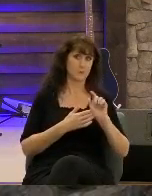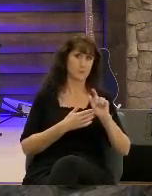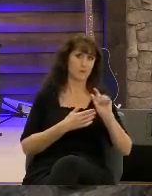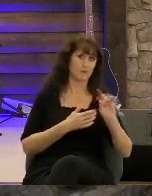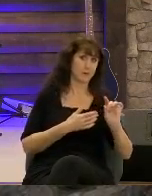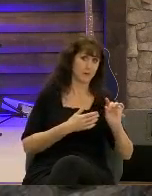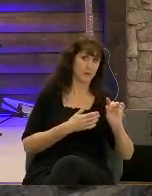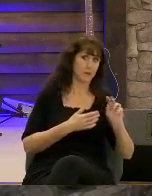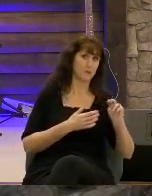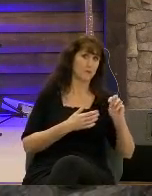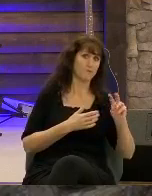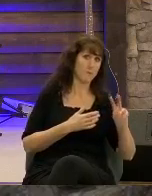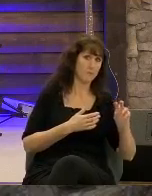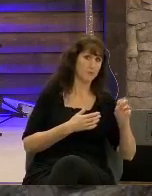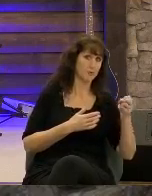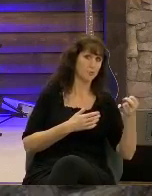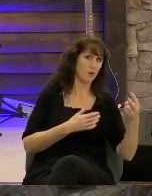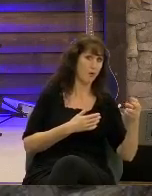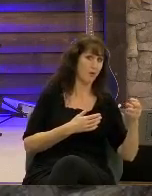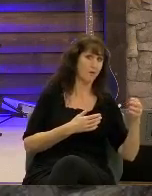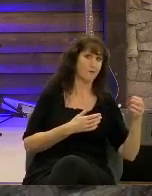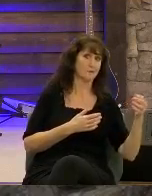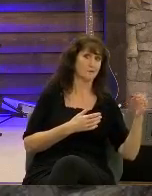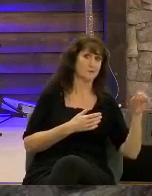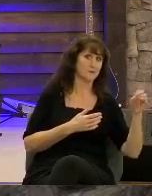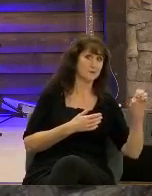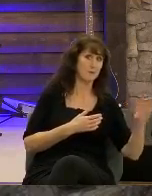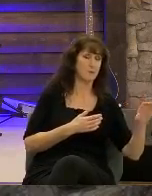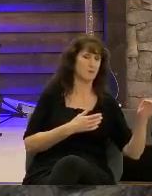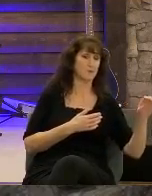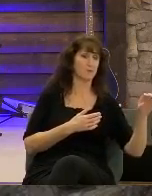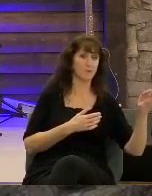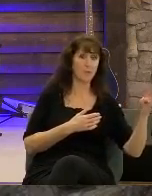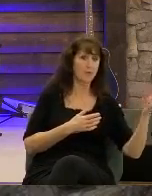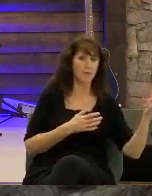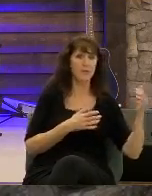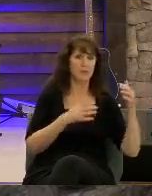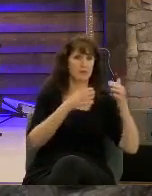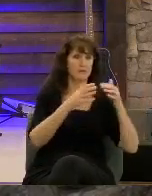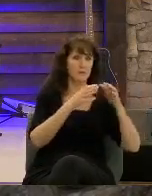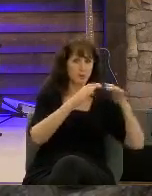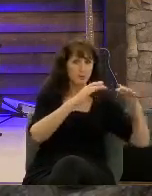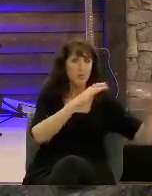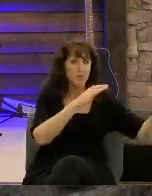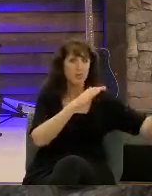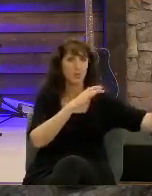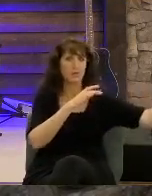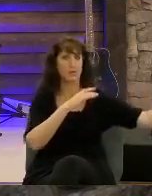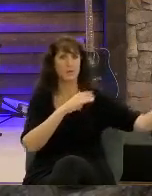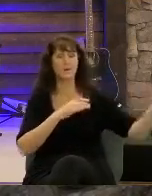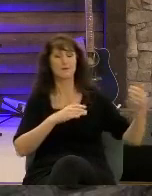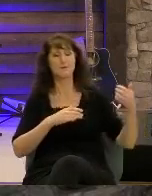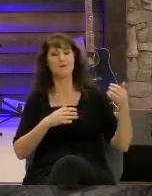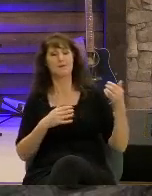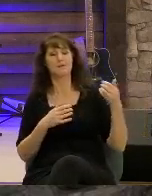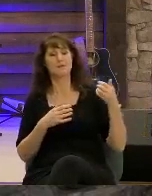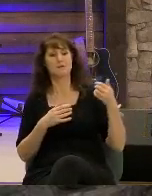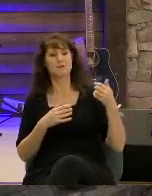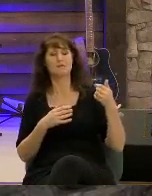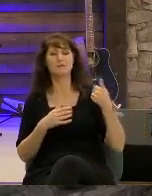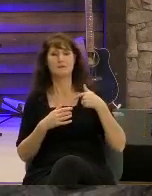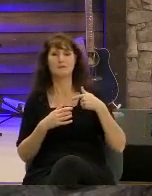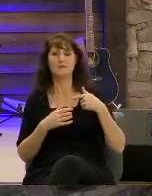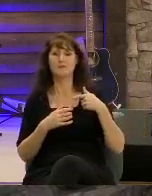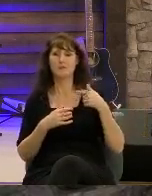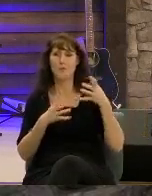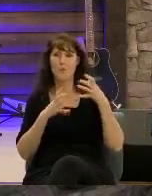4th, yes. December 12th, right? January 1st. Amen? That's why I want to read you this scripture. I pray, this is one of